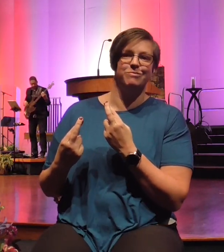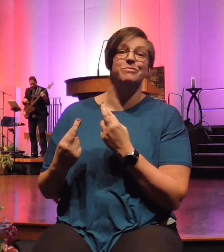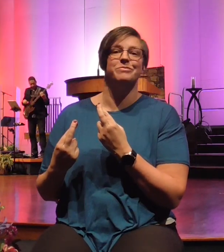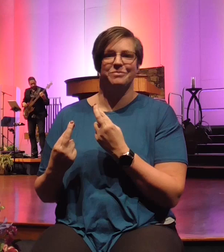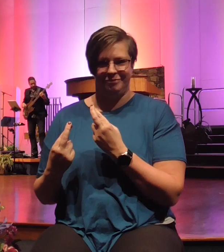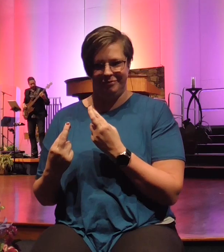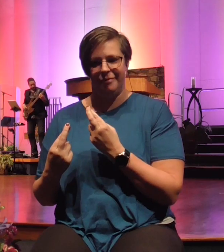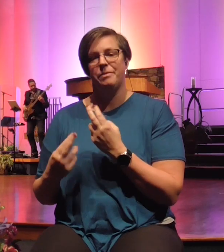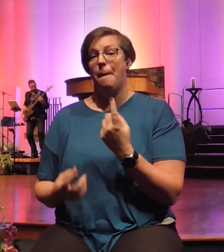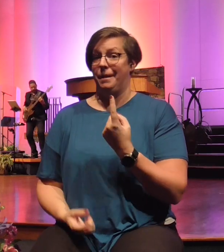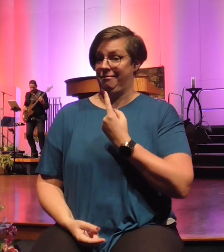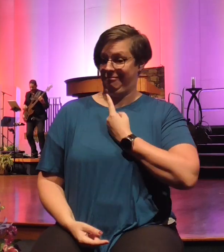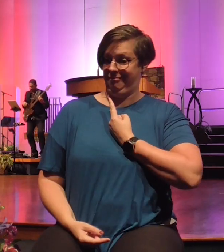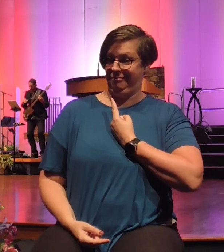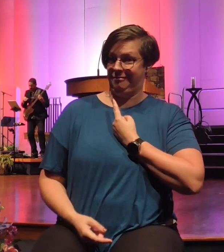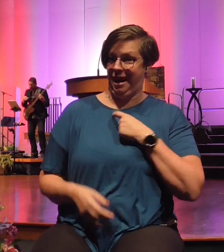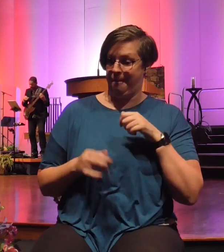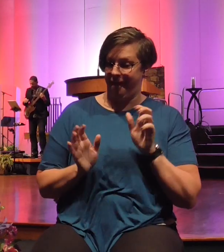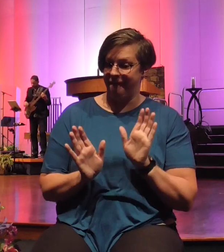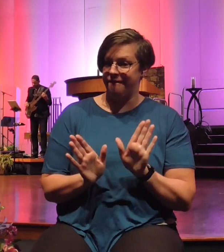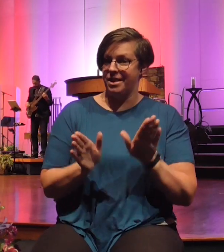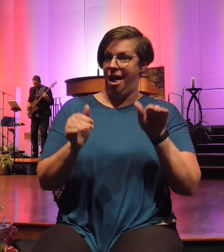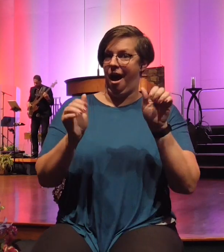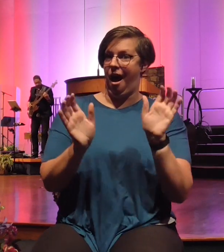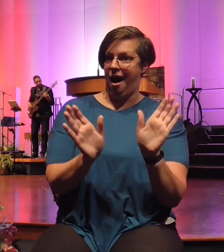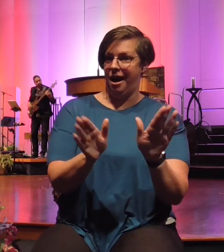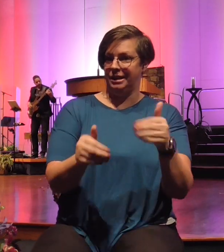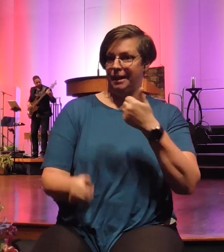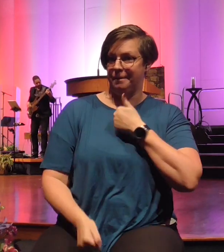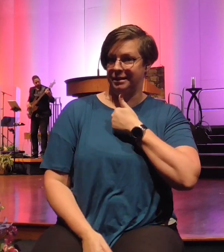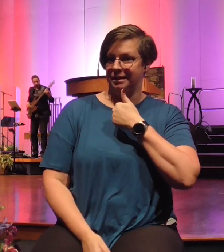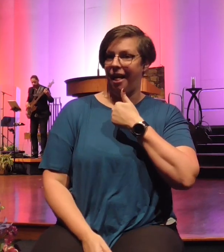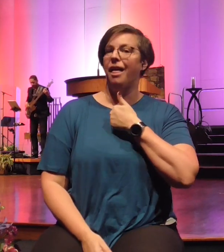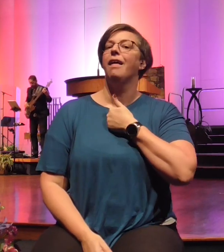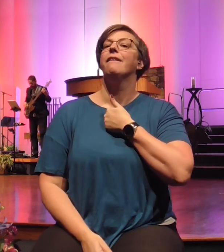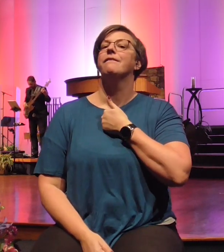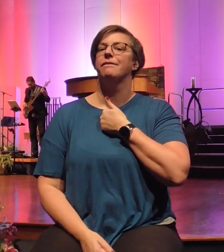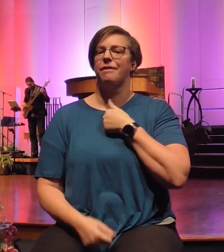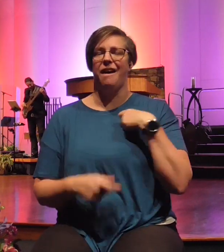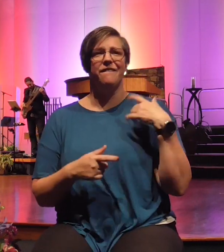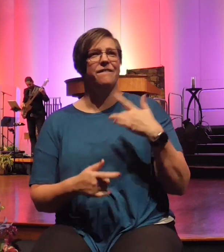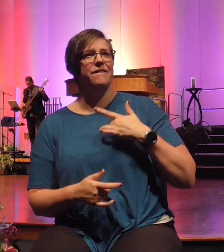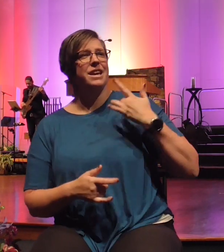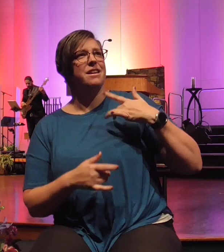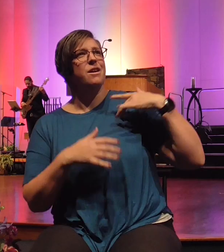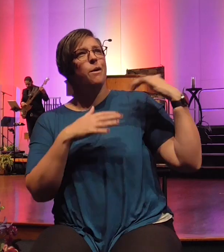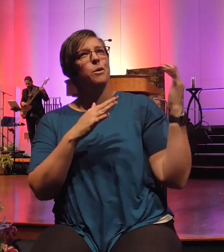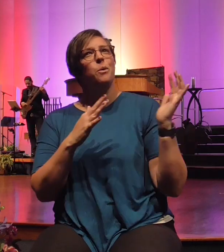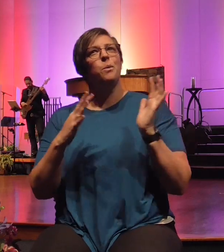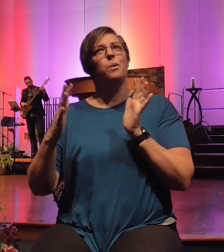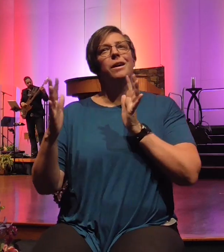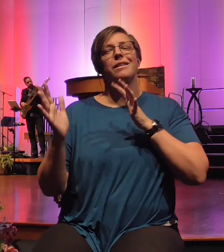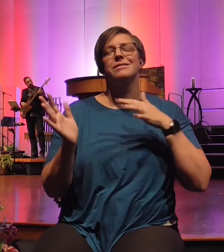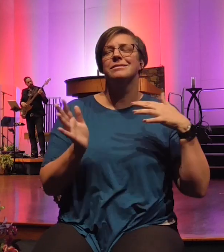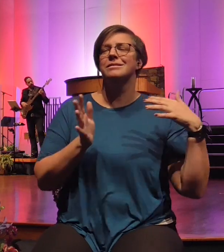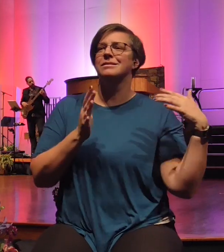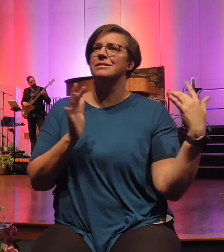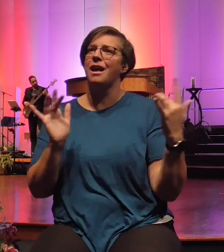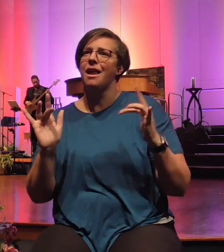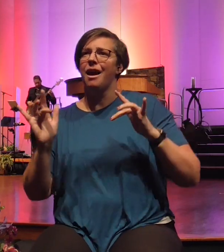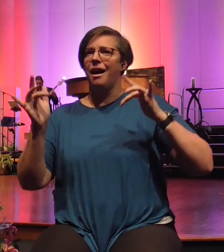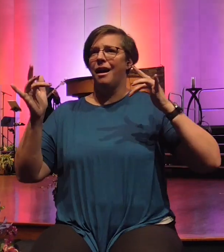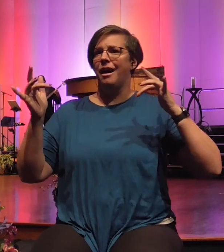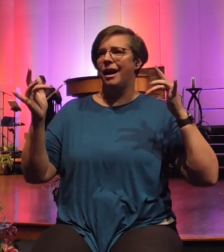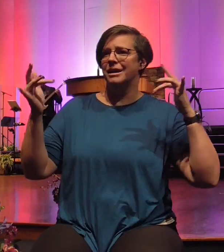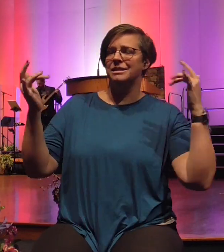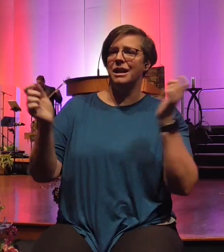solo flight with the wind in my hair. There's a quiet